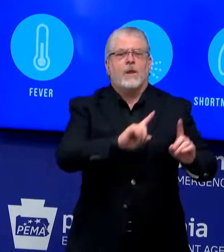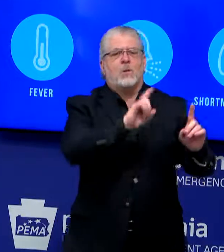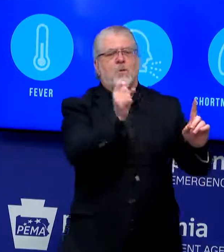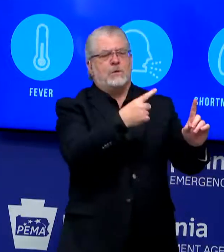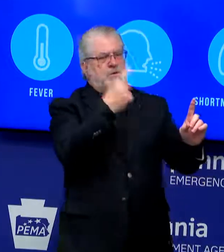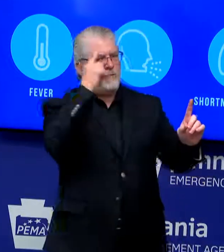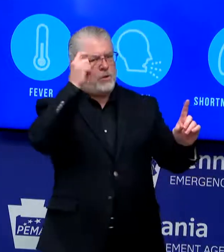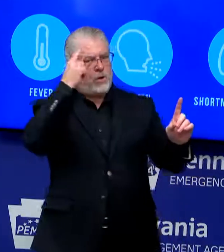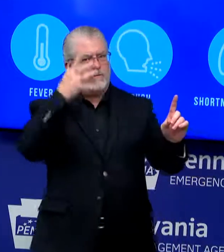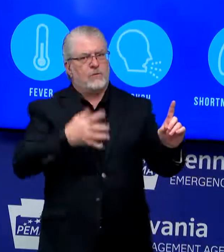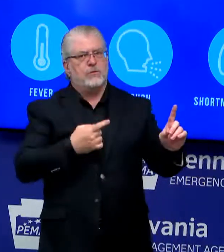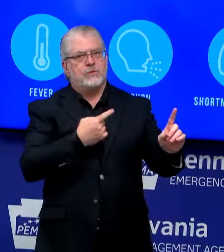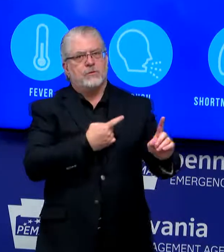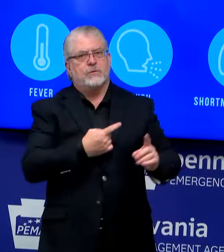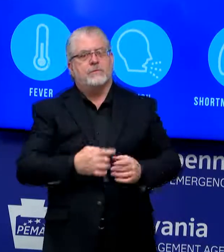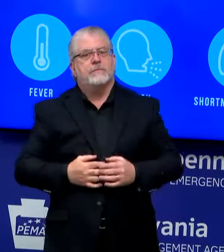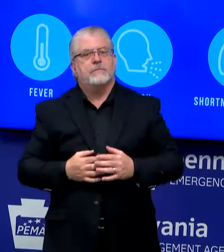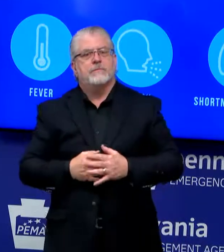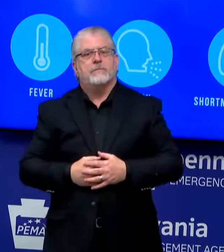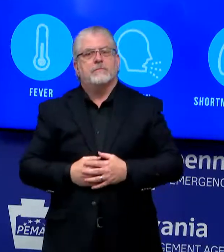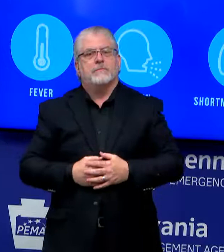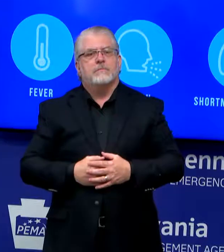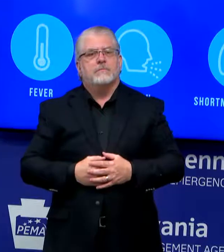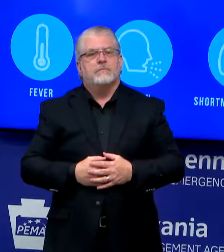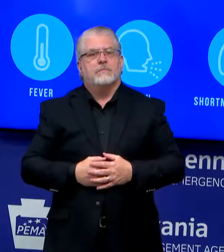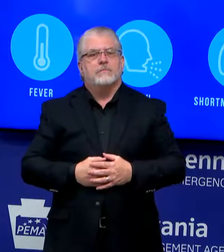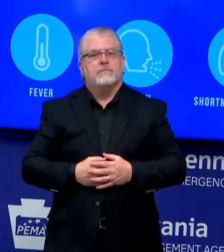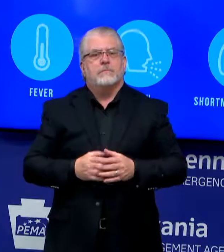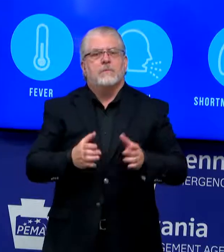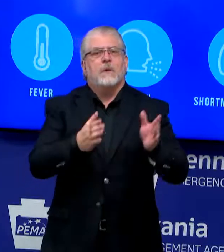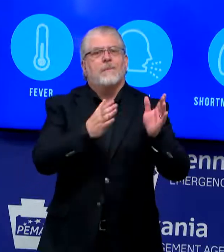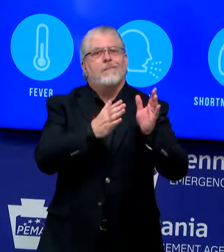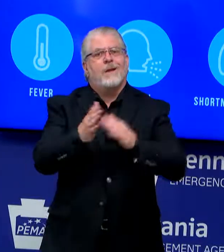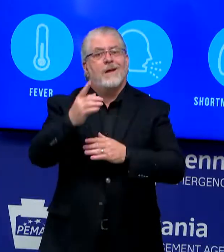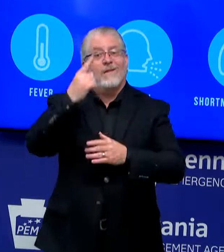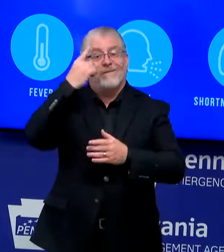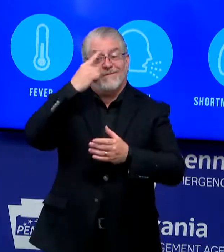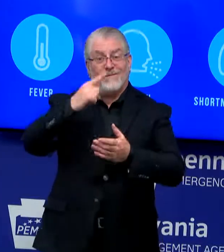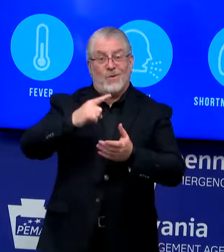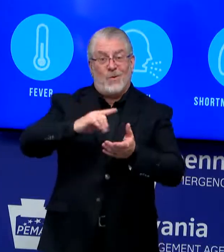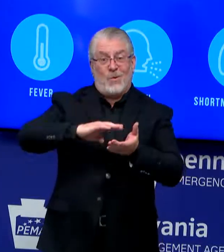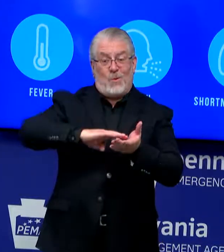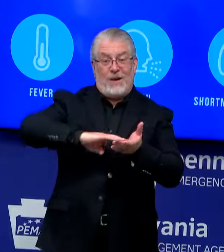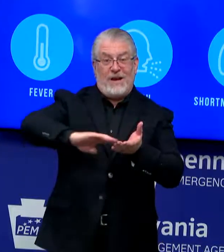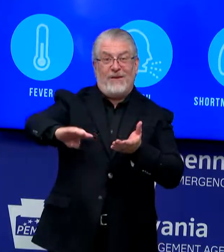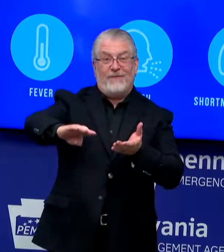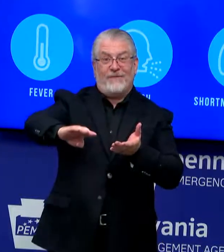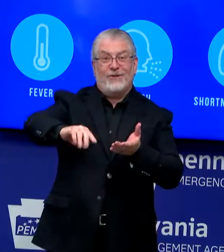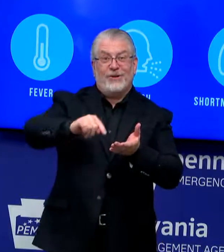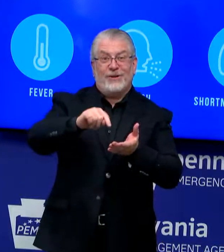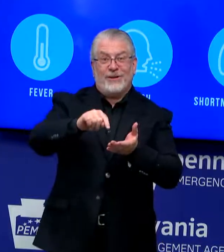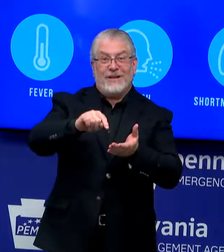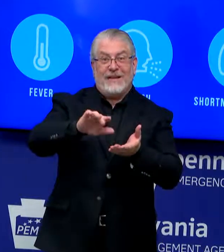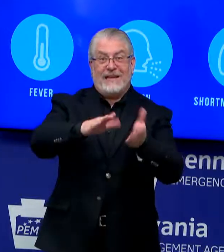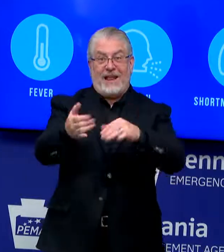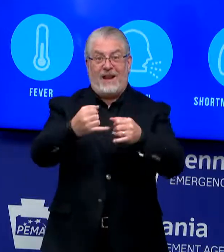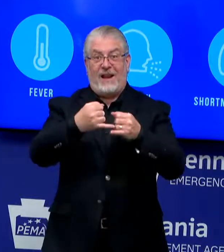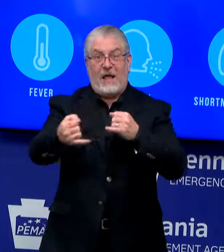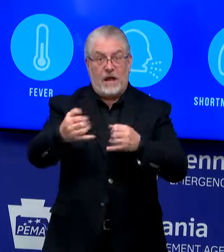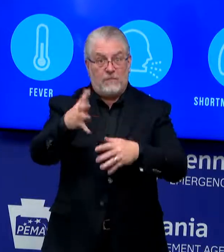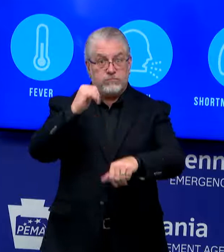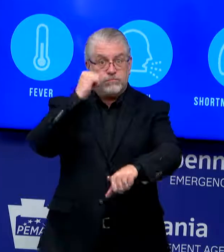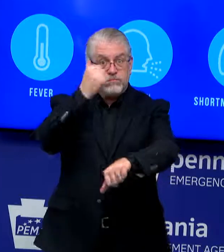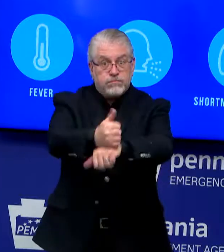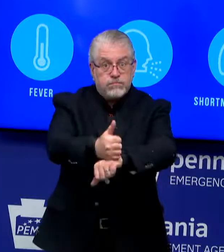any plans to extend the waiver deadline for businesses to apply to be considered an essential business?